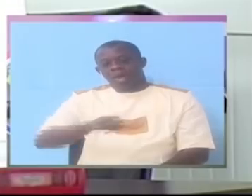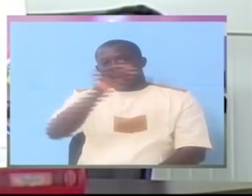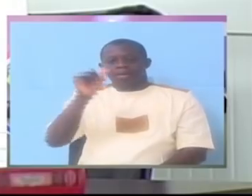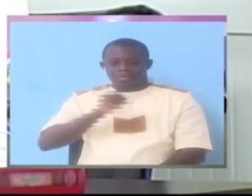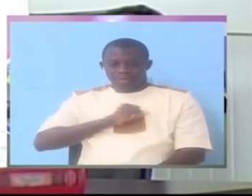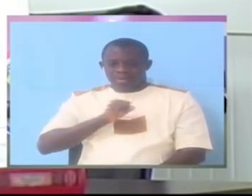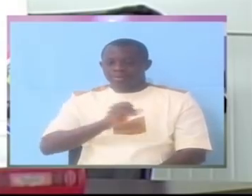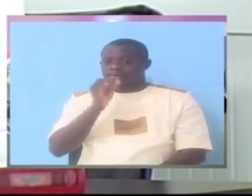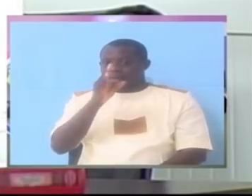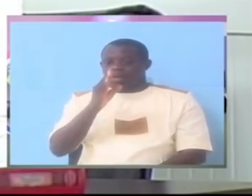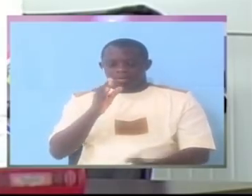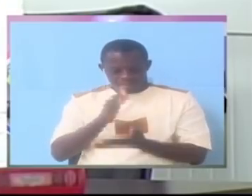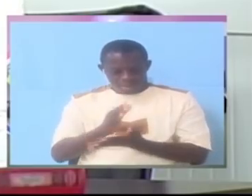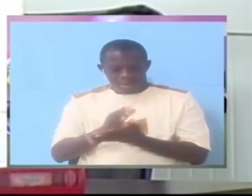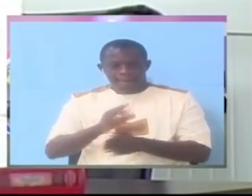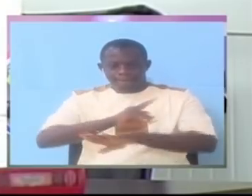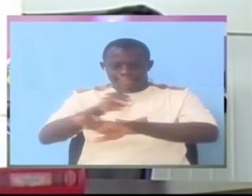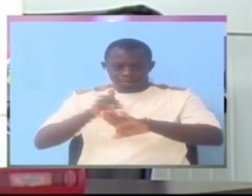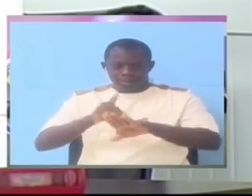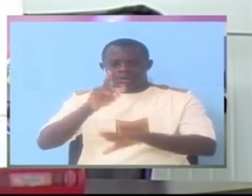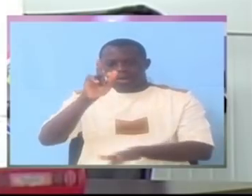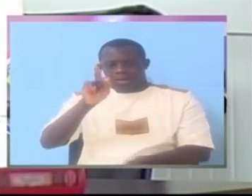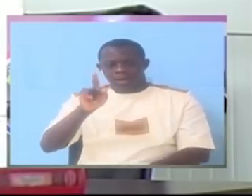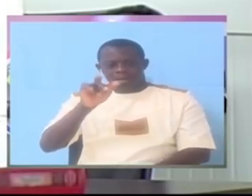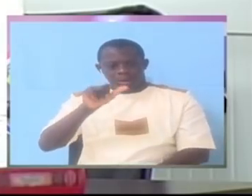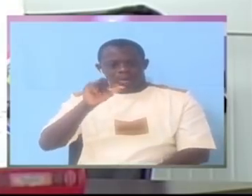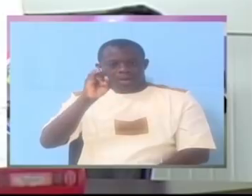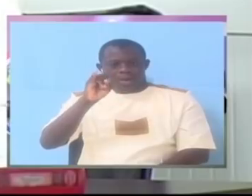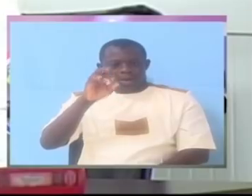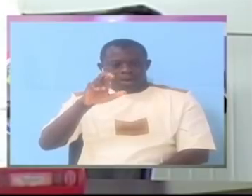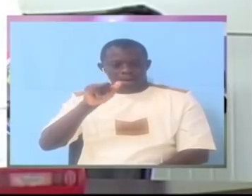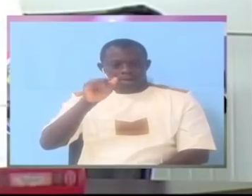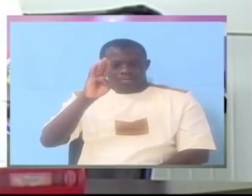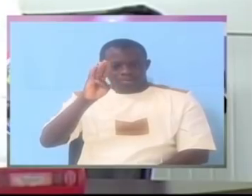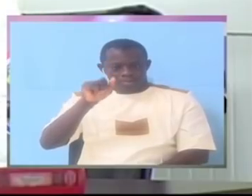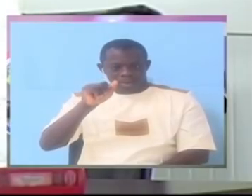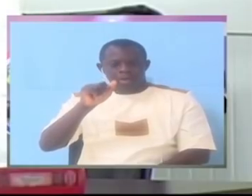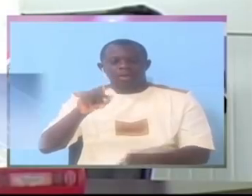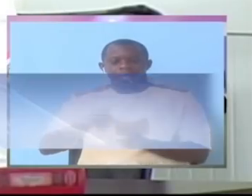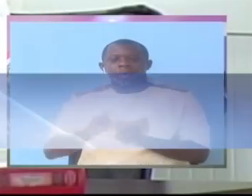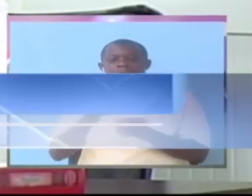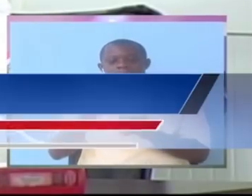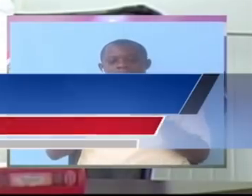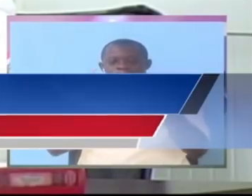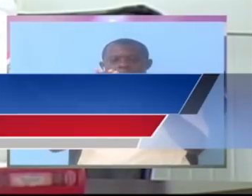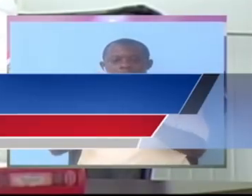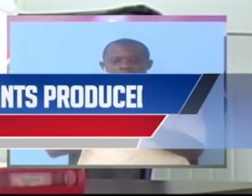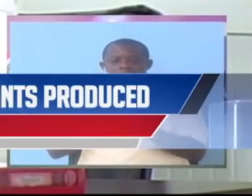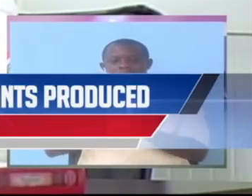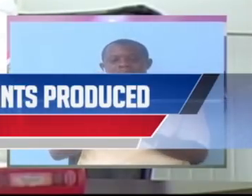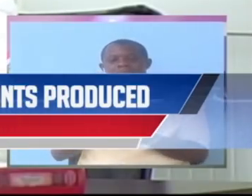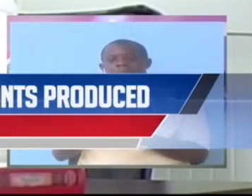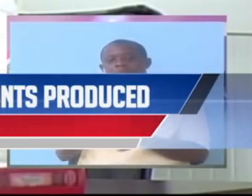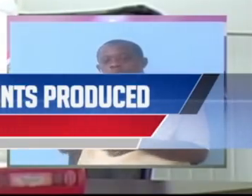is at the Kairaba, but he was told that a particular sergeant received 8 people from the group.